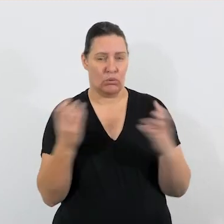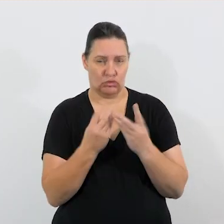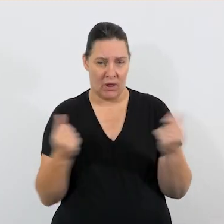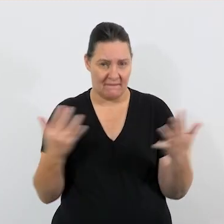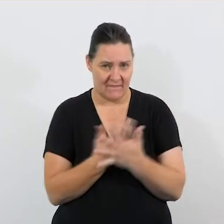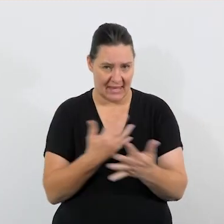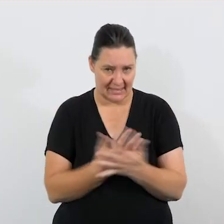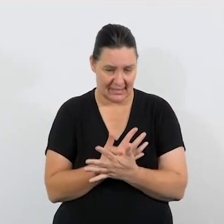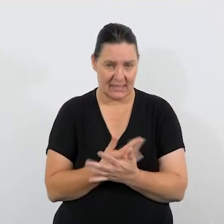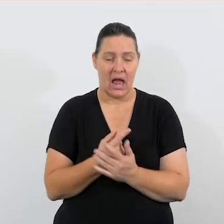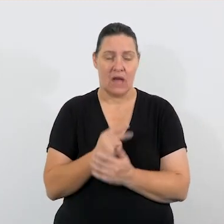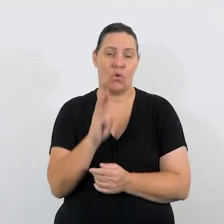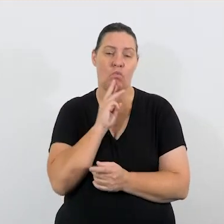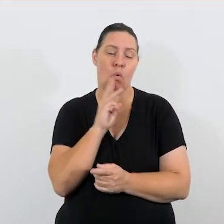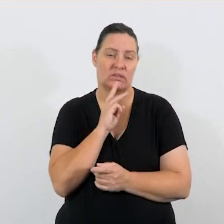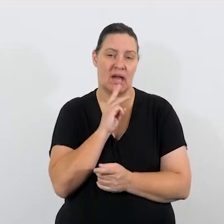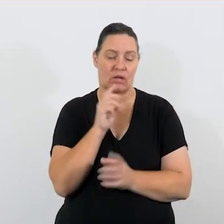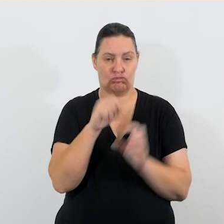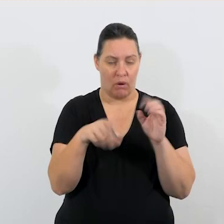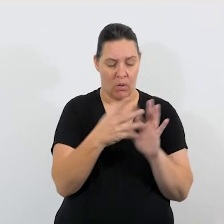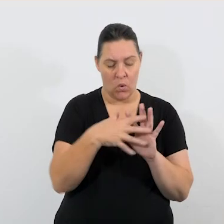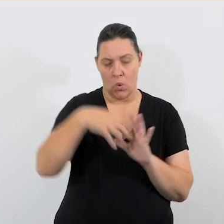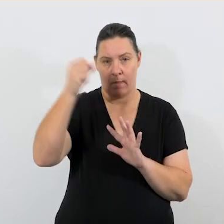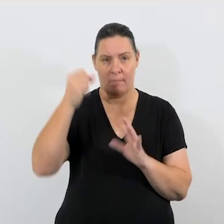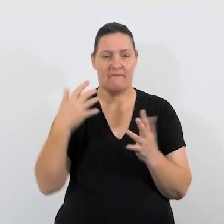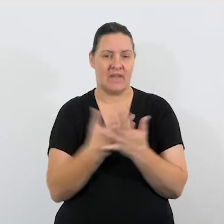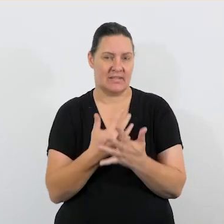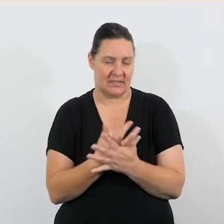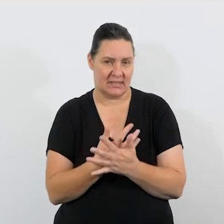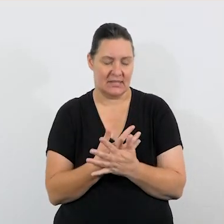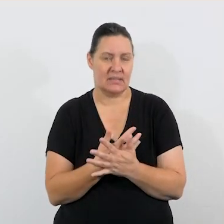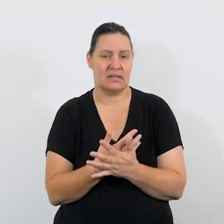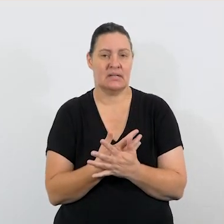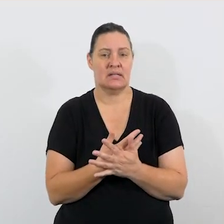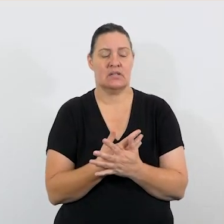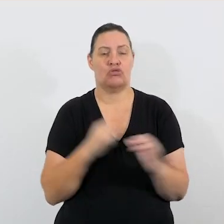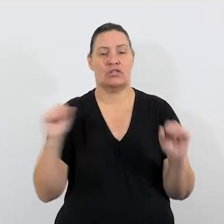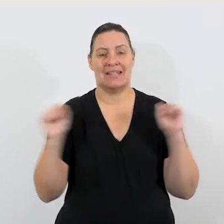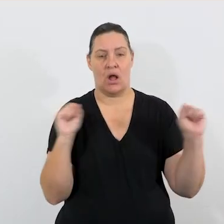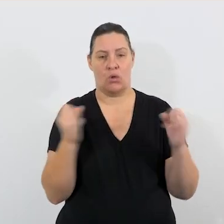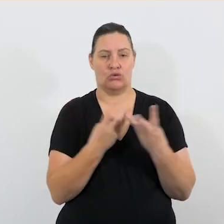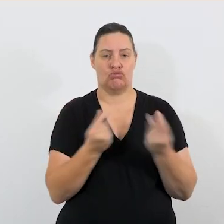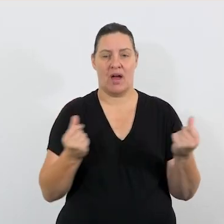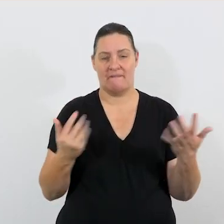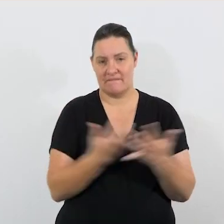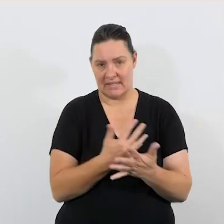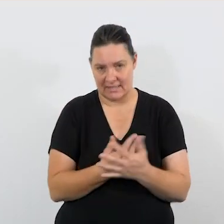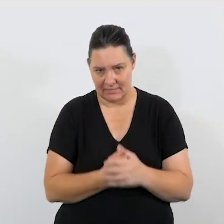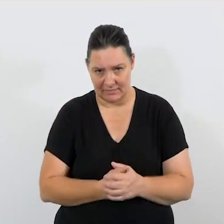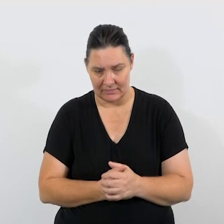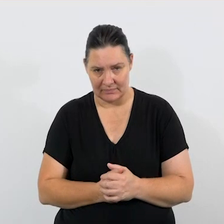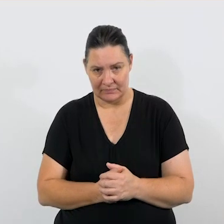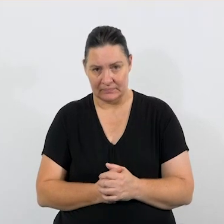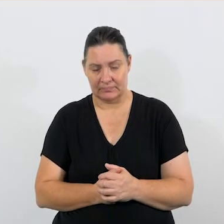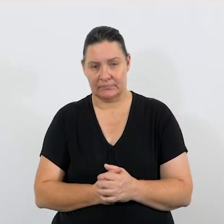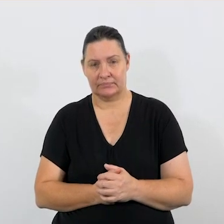towel will dry very faster and the water droplets will evaporate faster, and then the towel will be